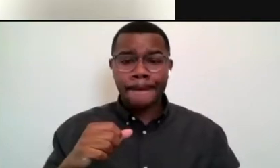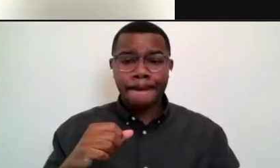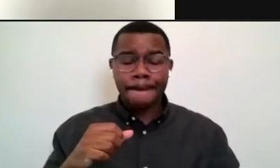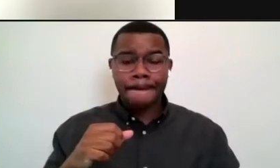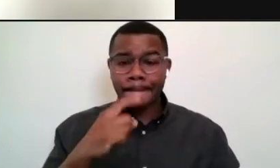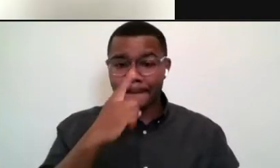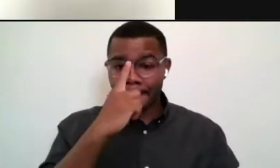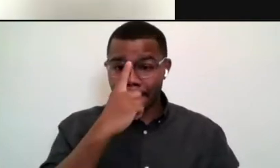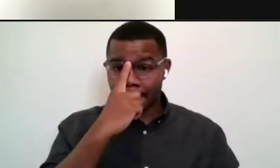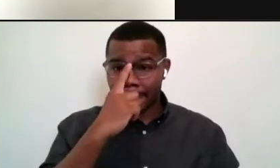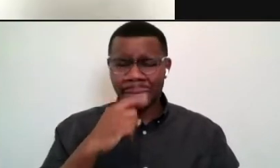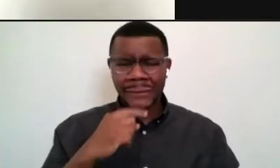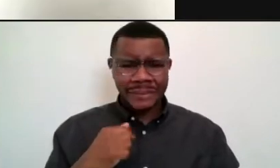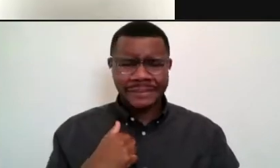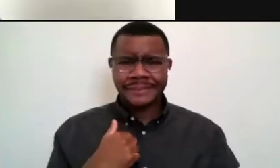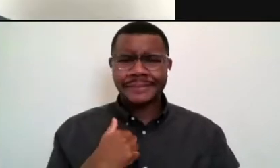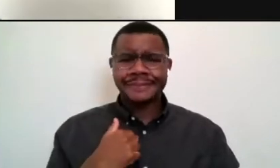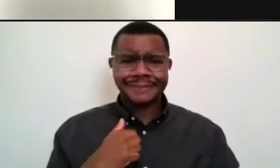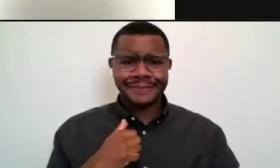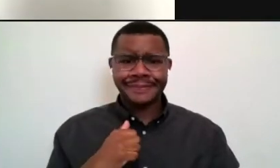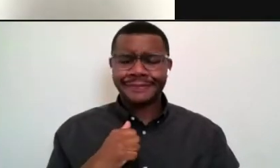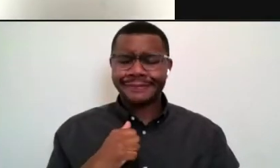I've had a bunch of like